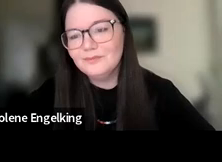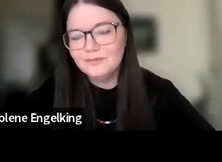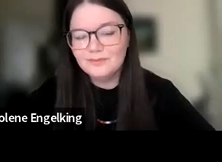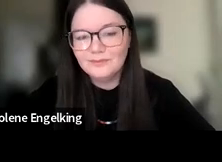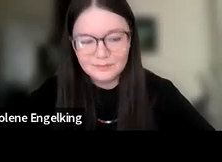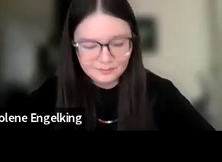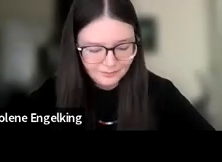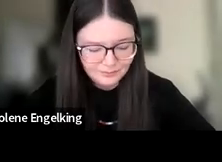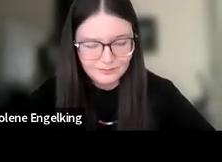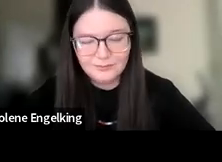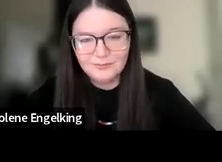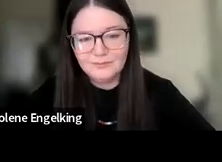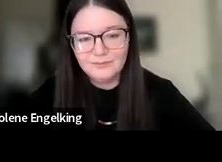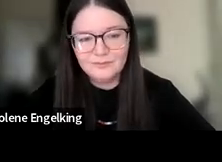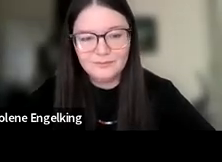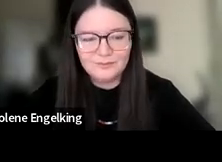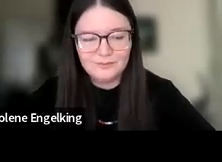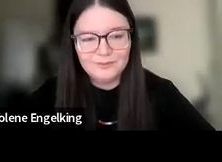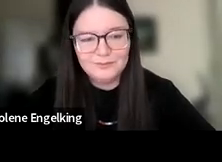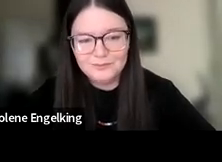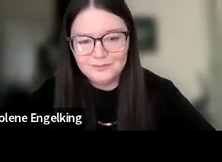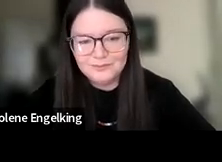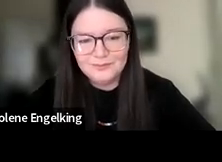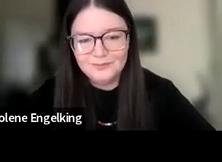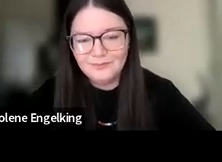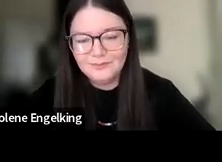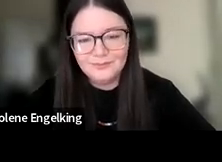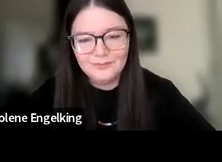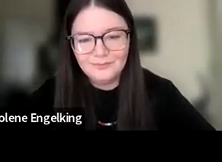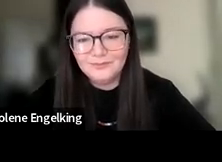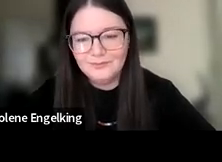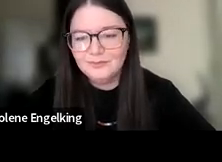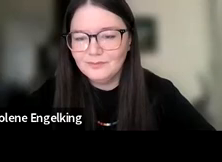healthcare providers to be able to make rounds and